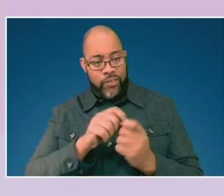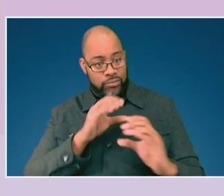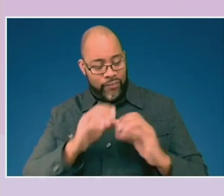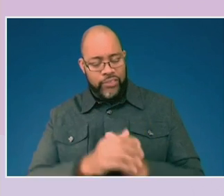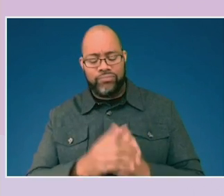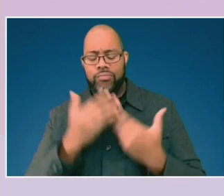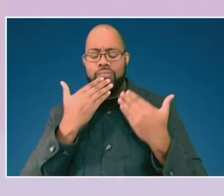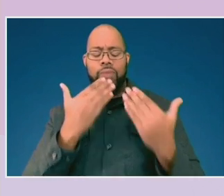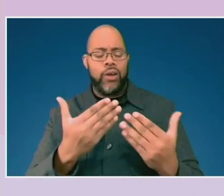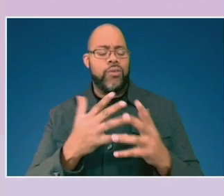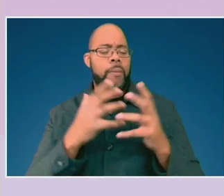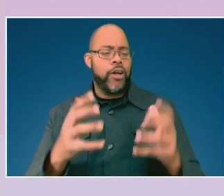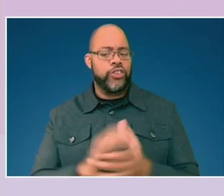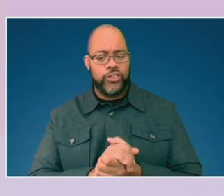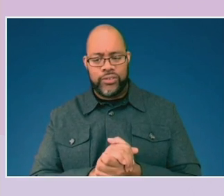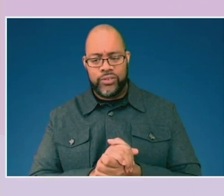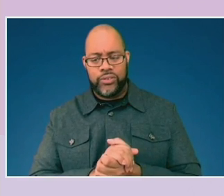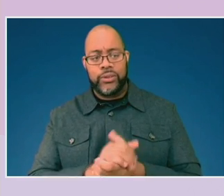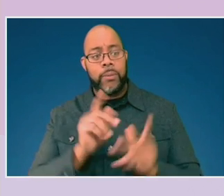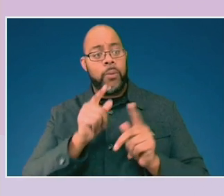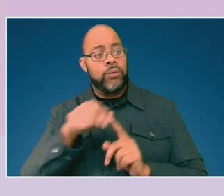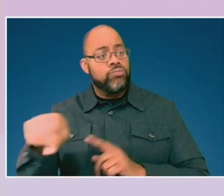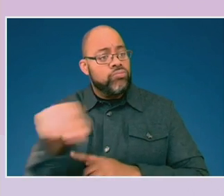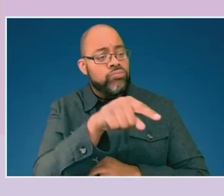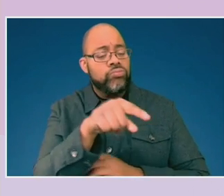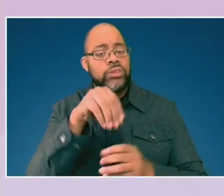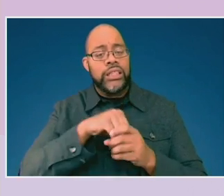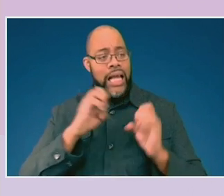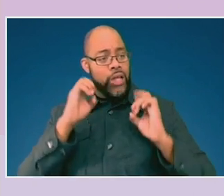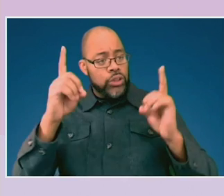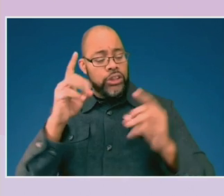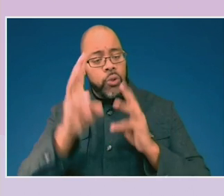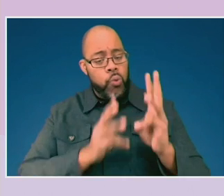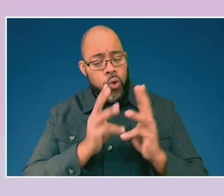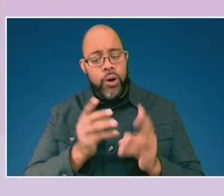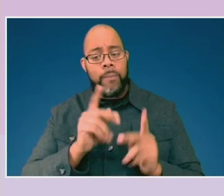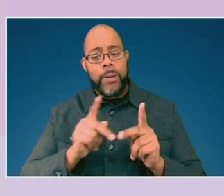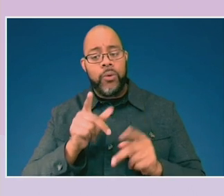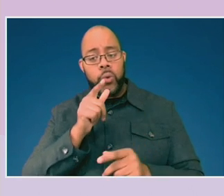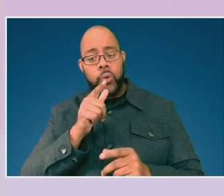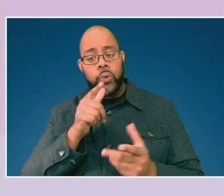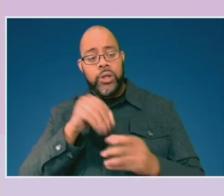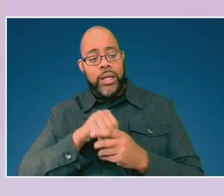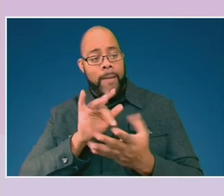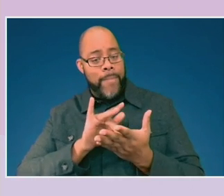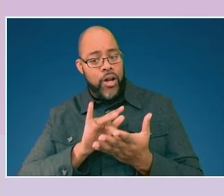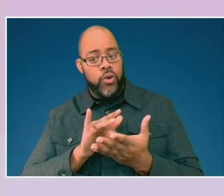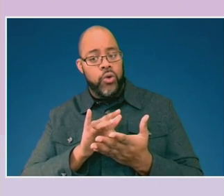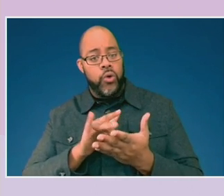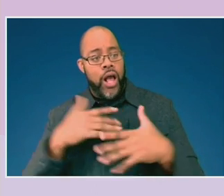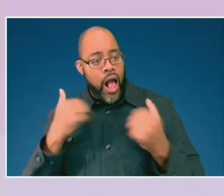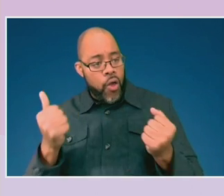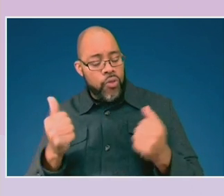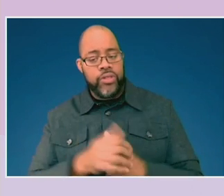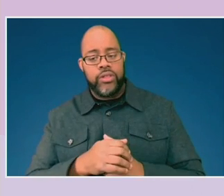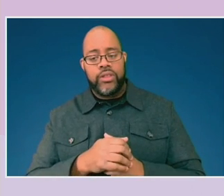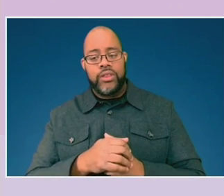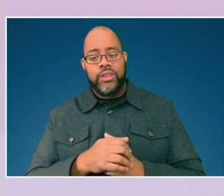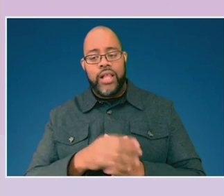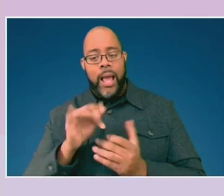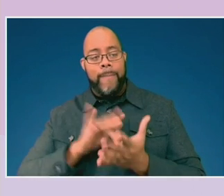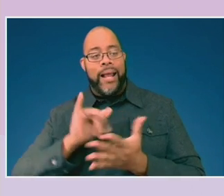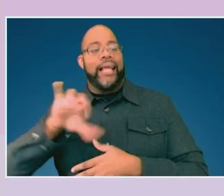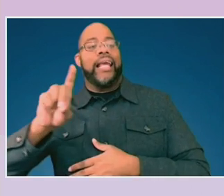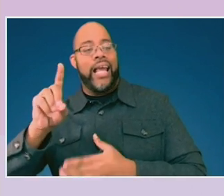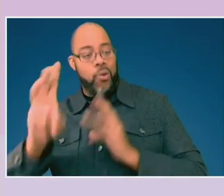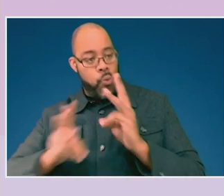Thank you very much to those of you in the education world, those of you in the medical, health, and of course the Medicaid world.